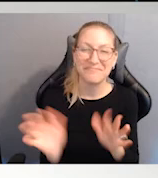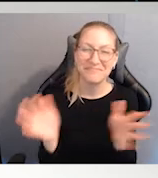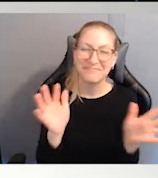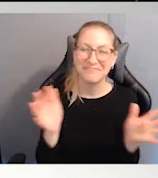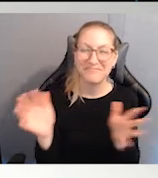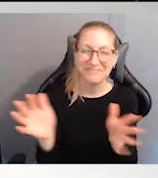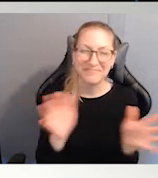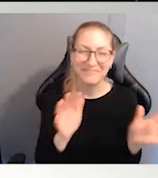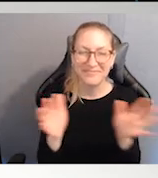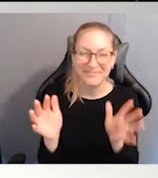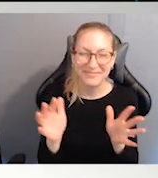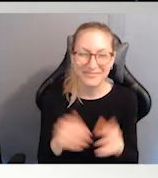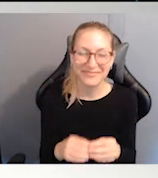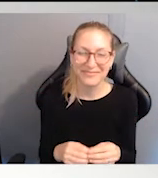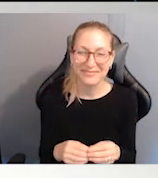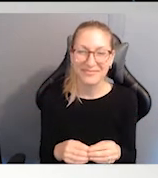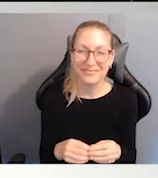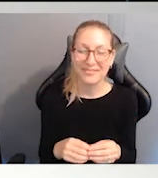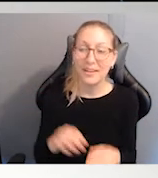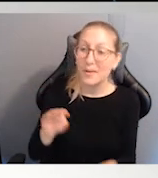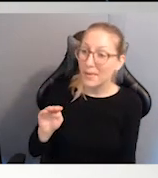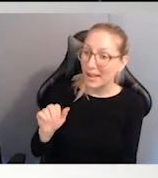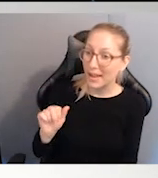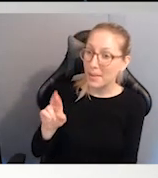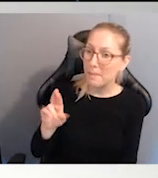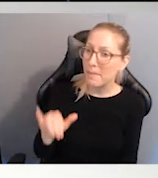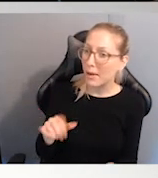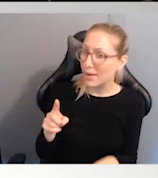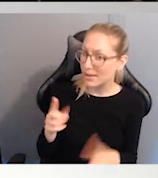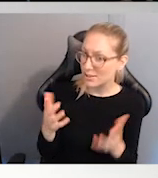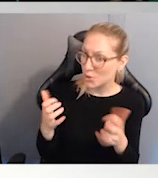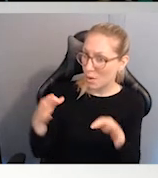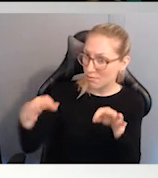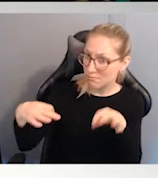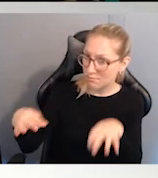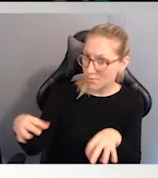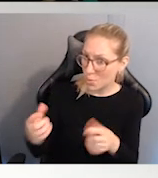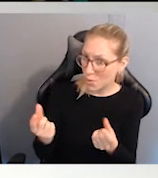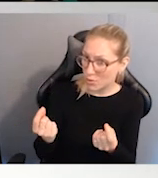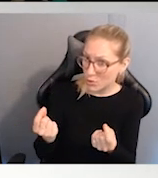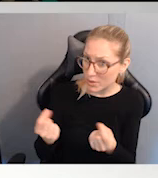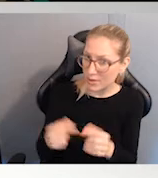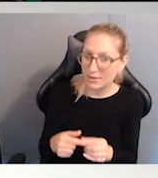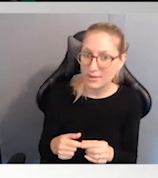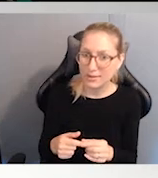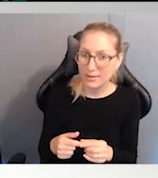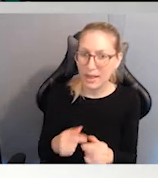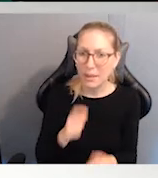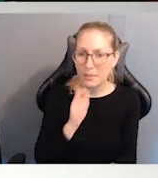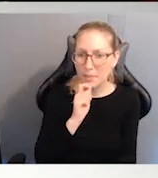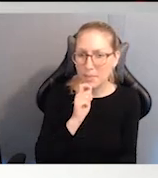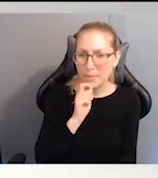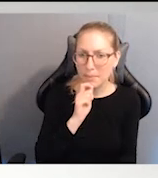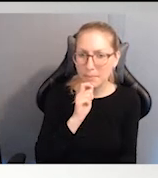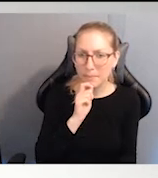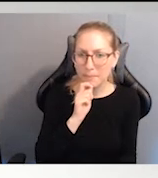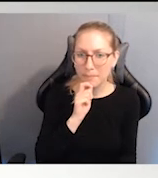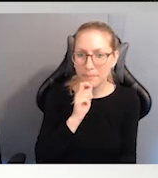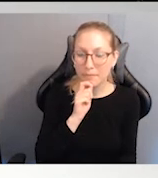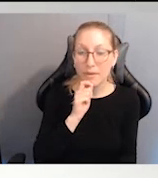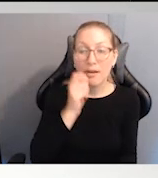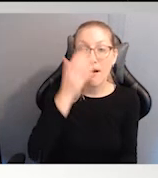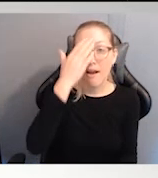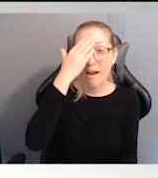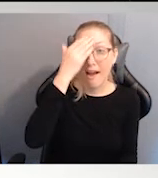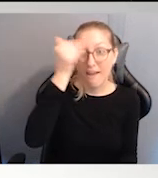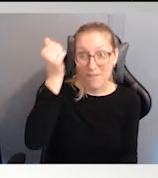Okay, Mary, you wanted to talk, you and Henry? Here, I'll bring the mic. I can get up again. I forgot to tell you guys